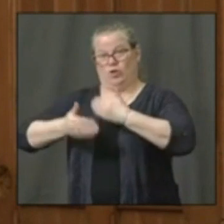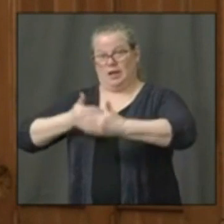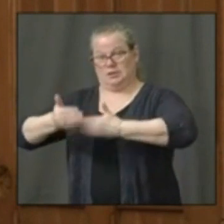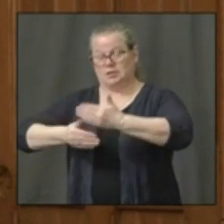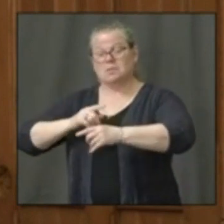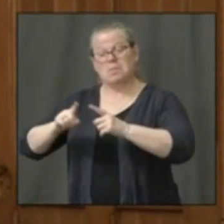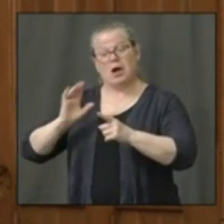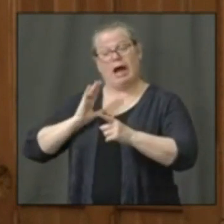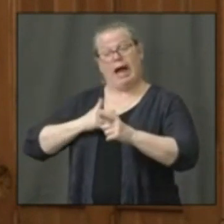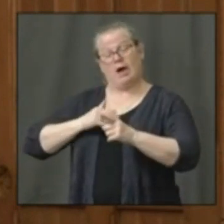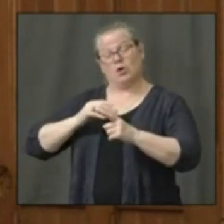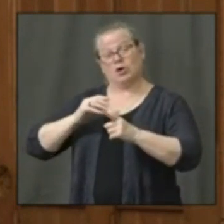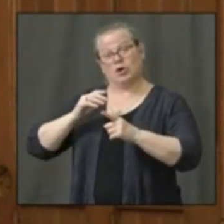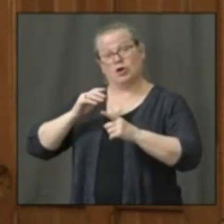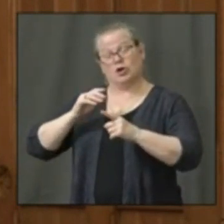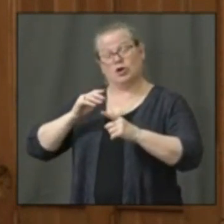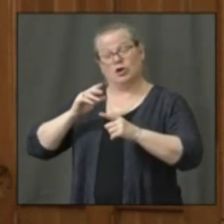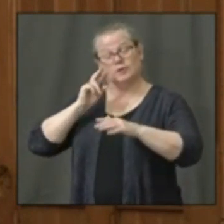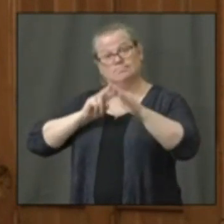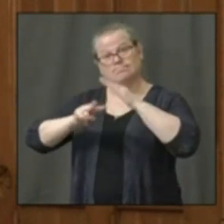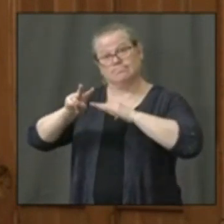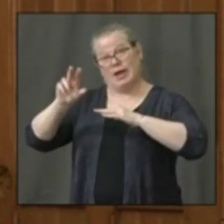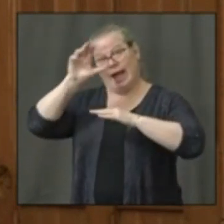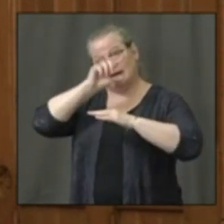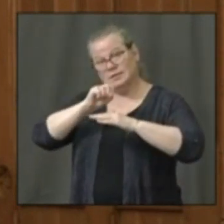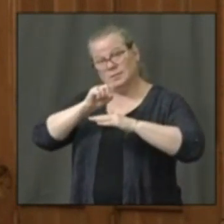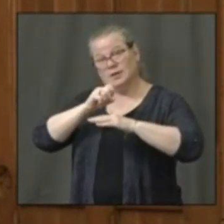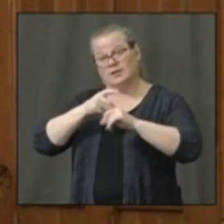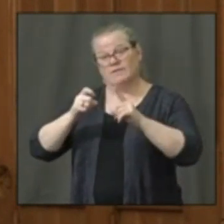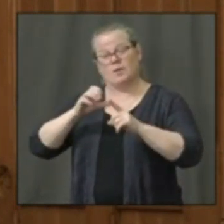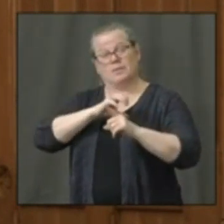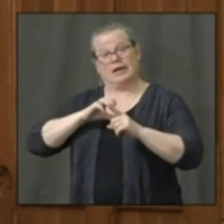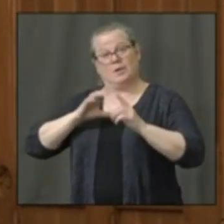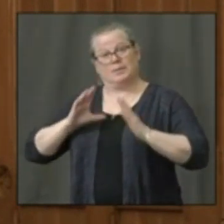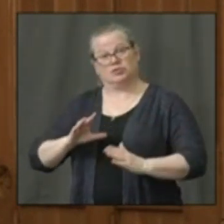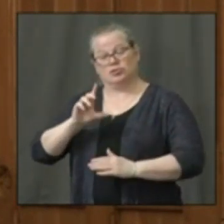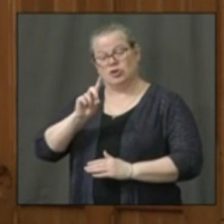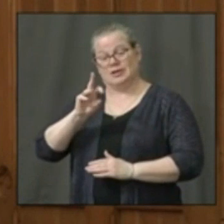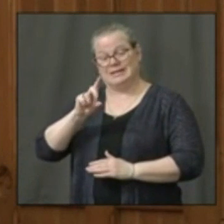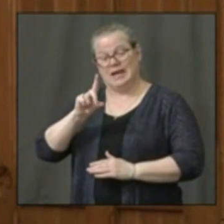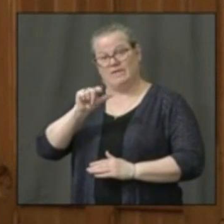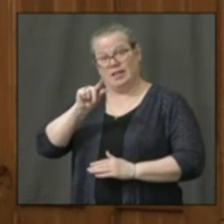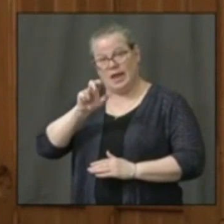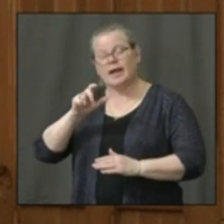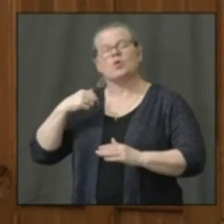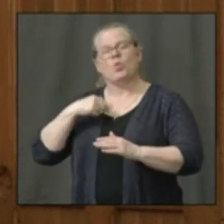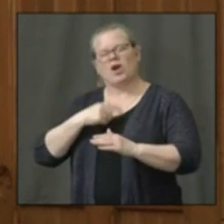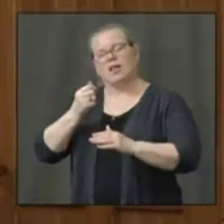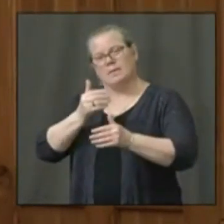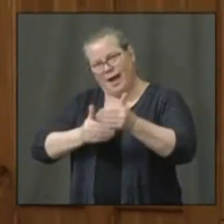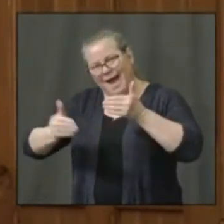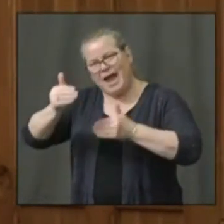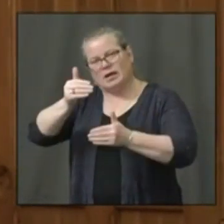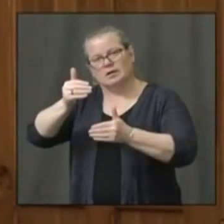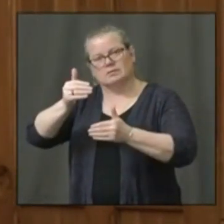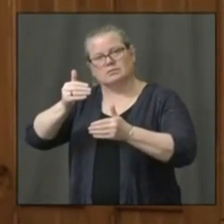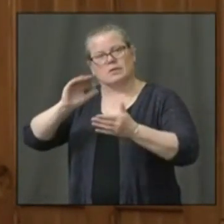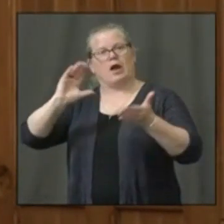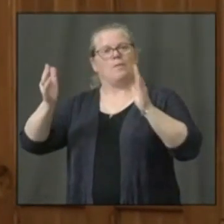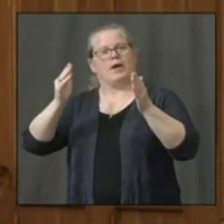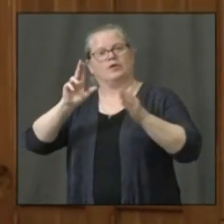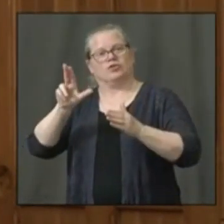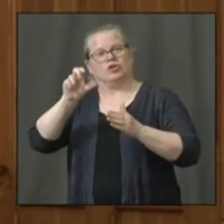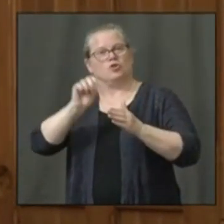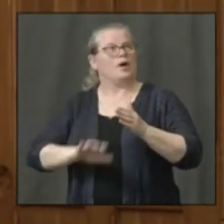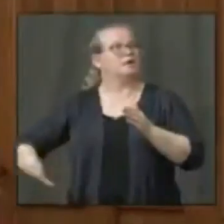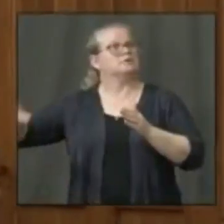by our estimates from our DECD Commissioner David Lehman, we're kind of tracking ahead of the nation in terms of the percentage of loans that seem to be coming into Connecticut